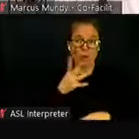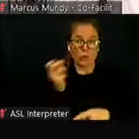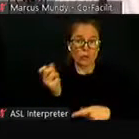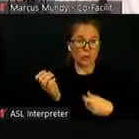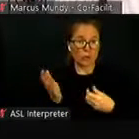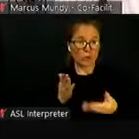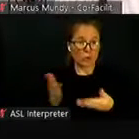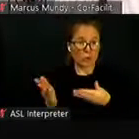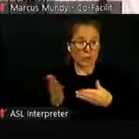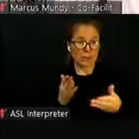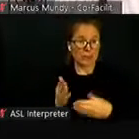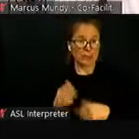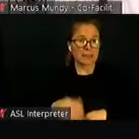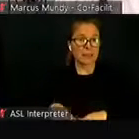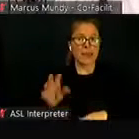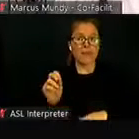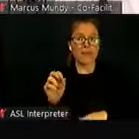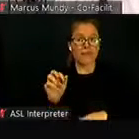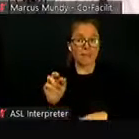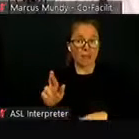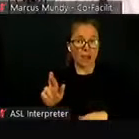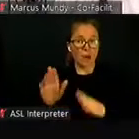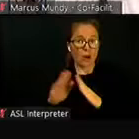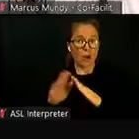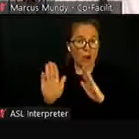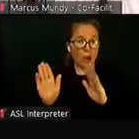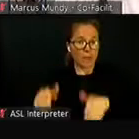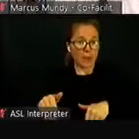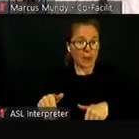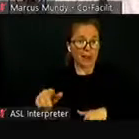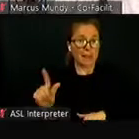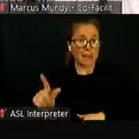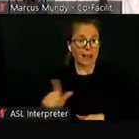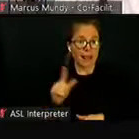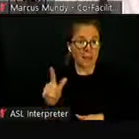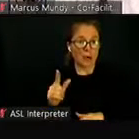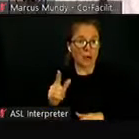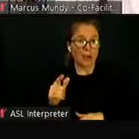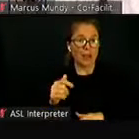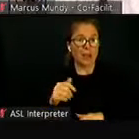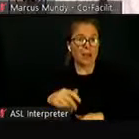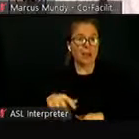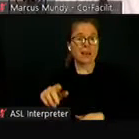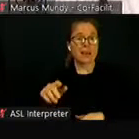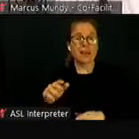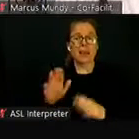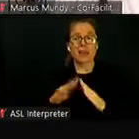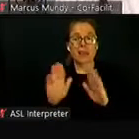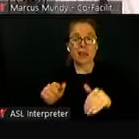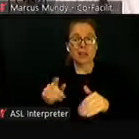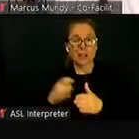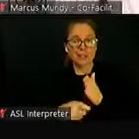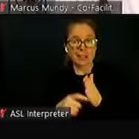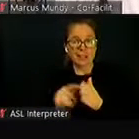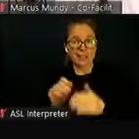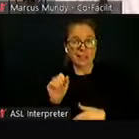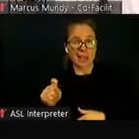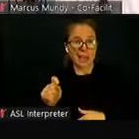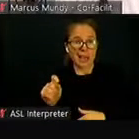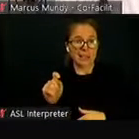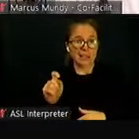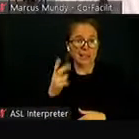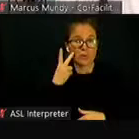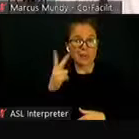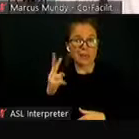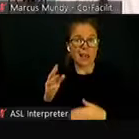fair complex, library, parks, transit and lodging tax. You can see that we also have the budget that's laid out on the right-hand side in the dollar amount